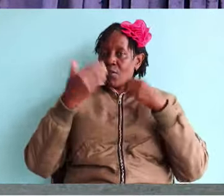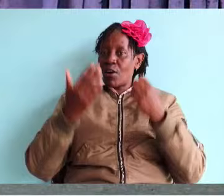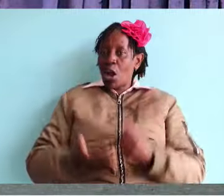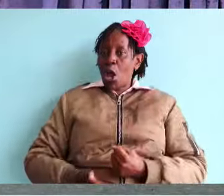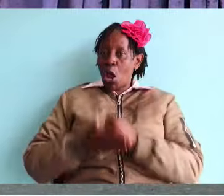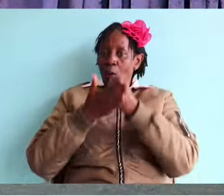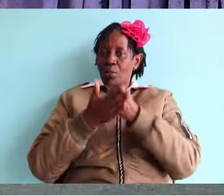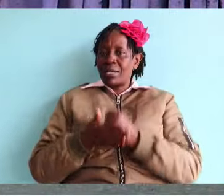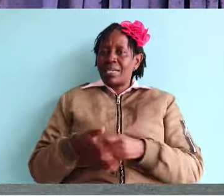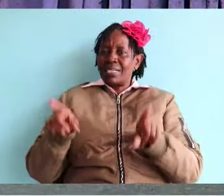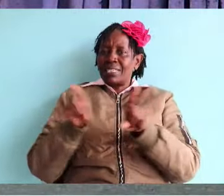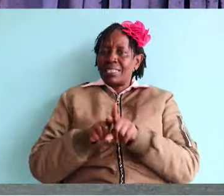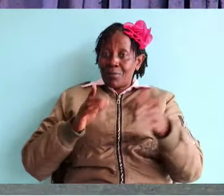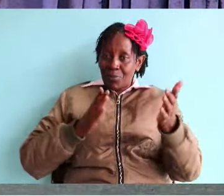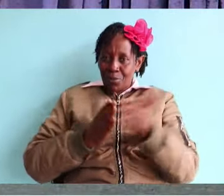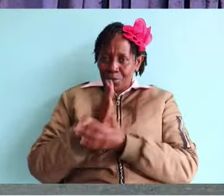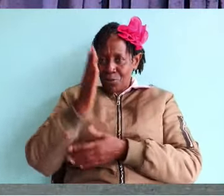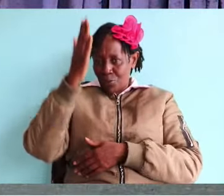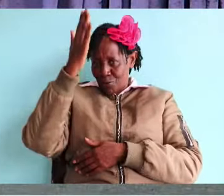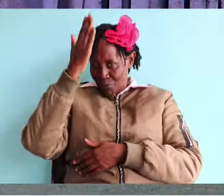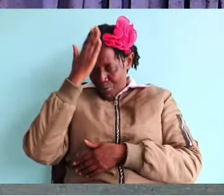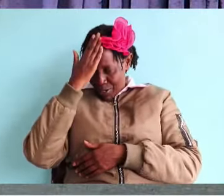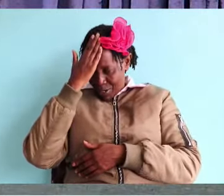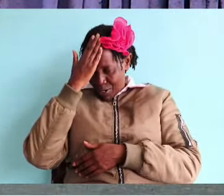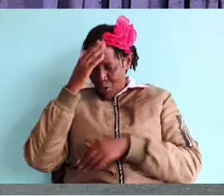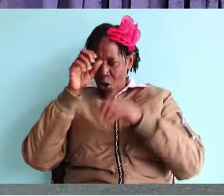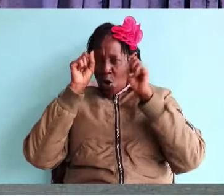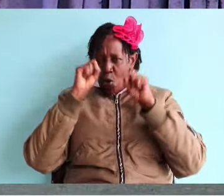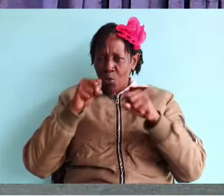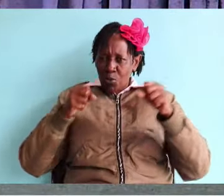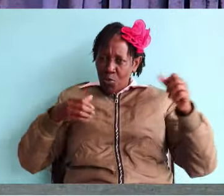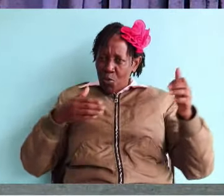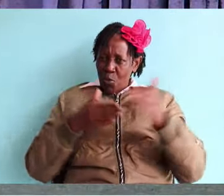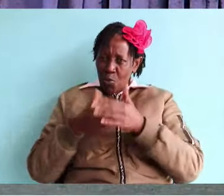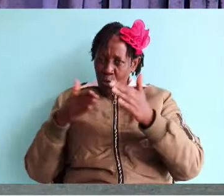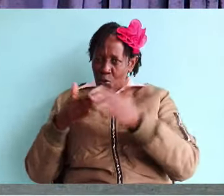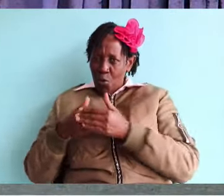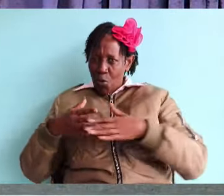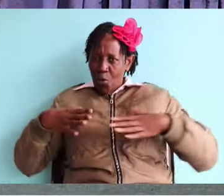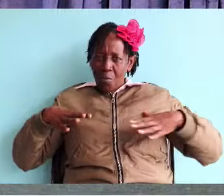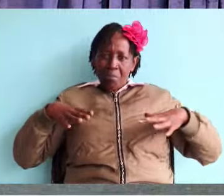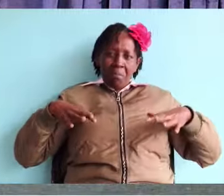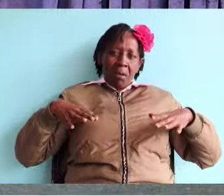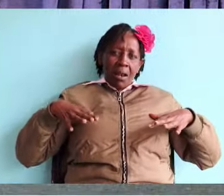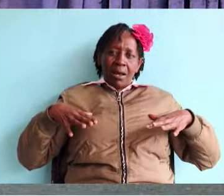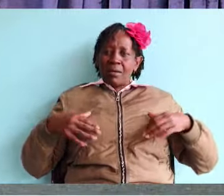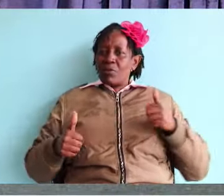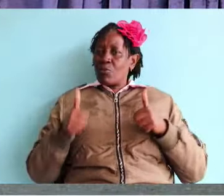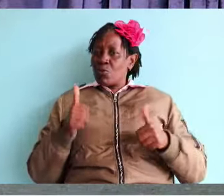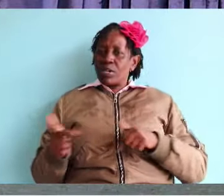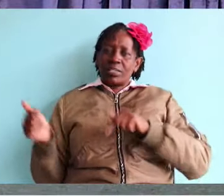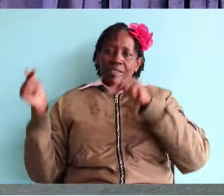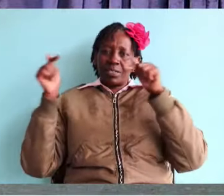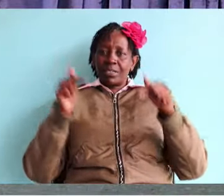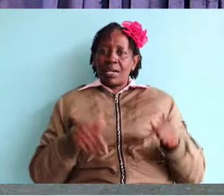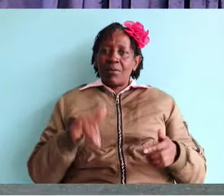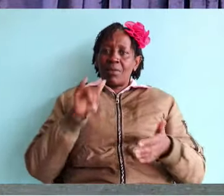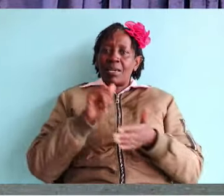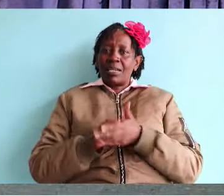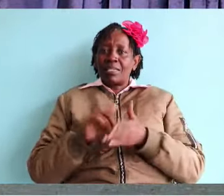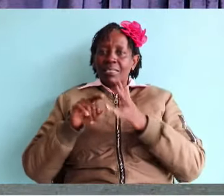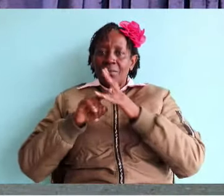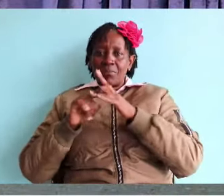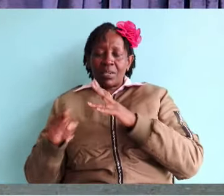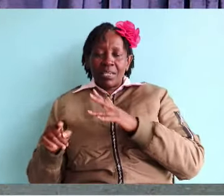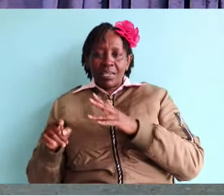of humility, you are going to avoid any kind of pride that may come. But that is the beginning of